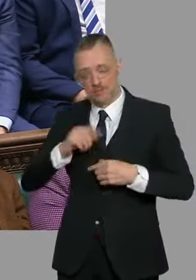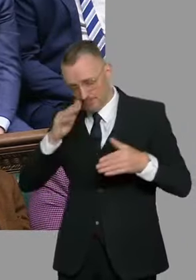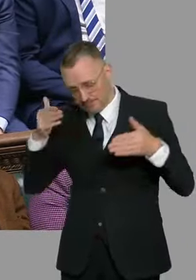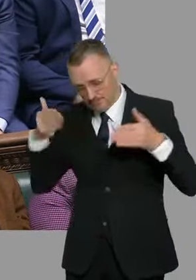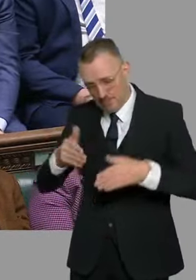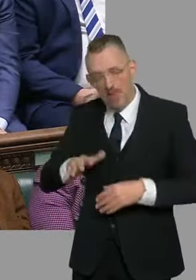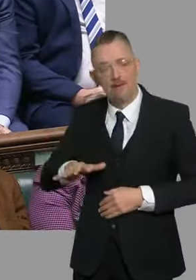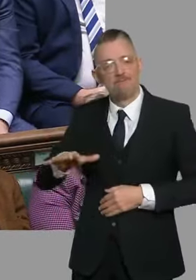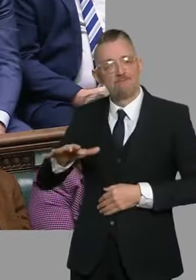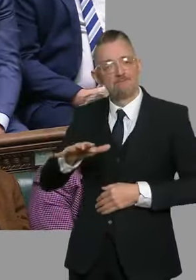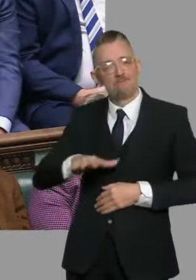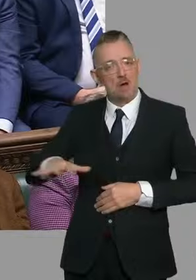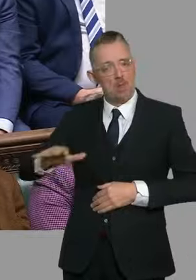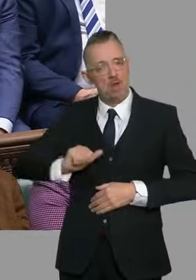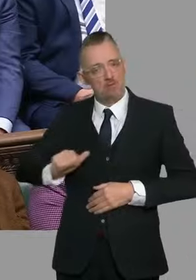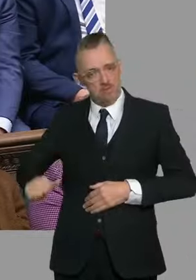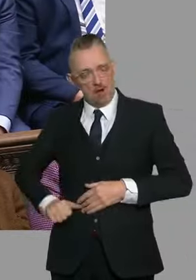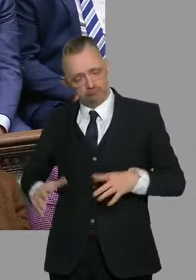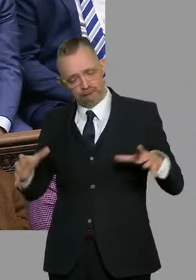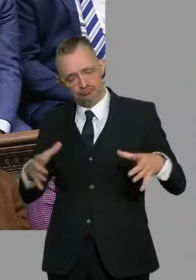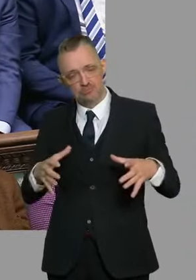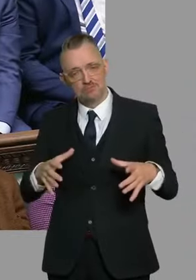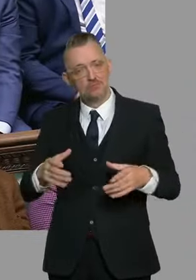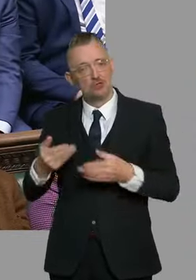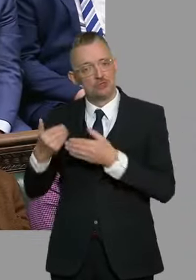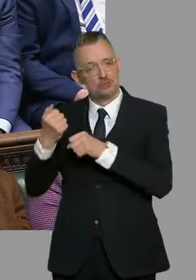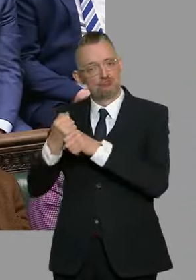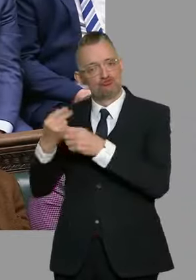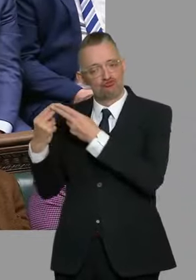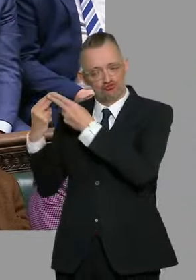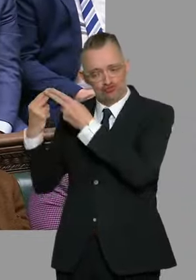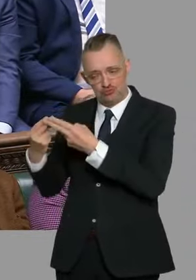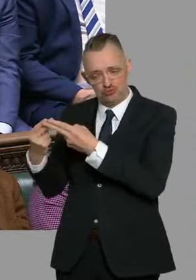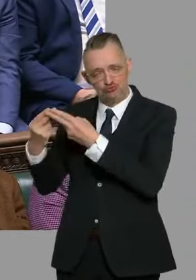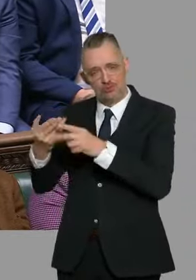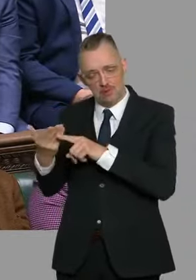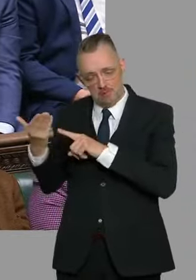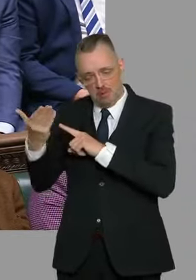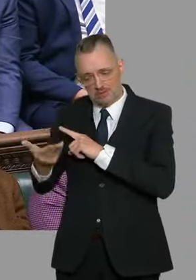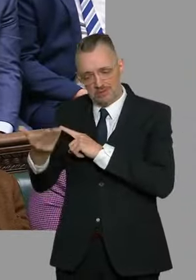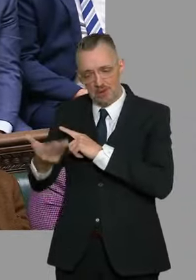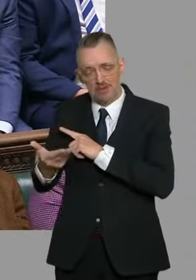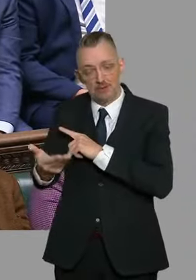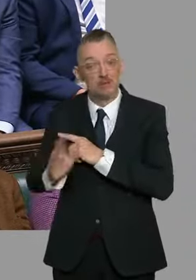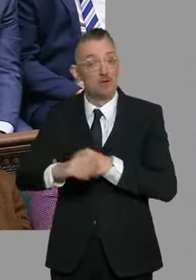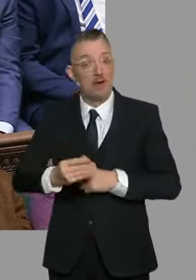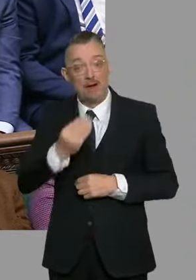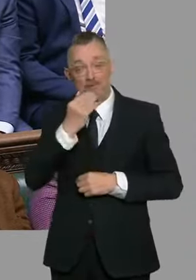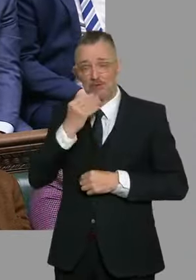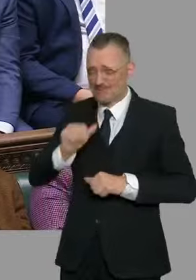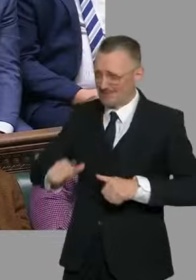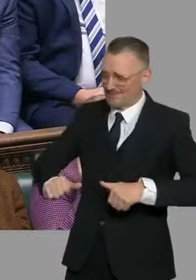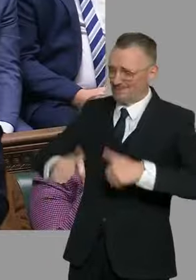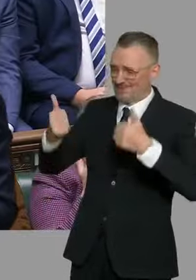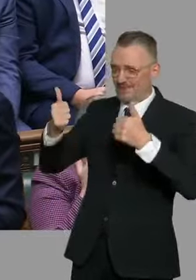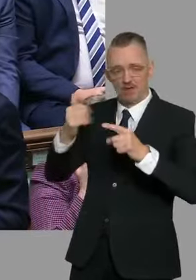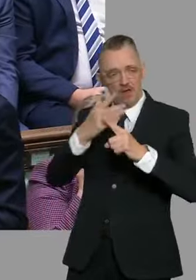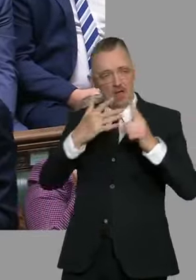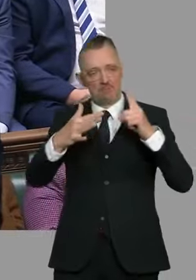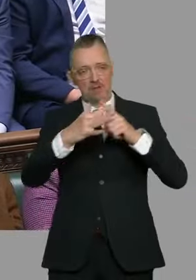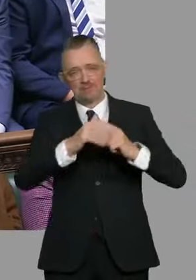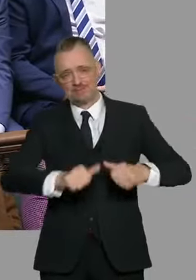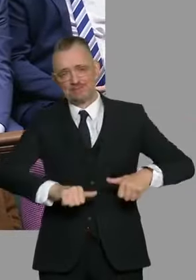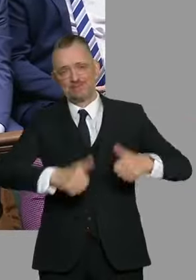generation a commitment to high-quality food, to our precious environment, animal welfare, is passed down. But